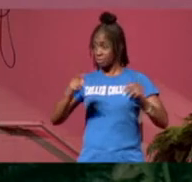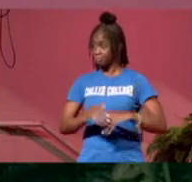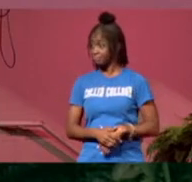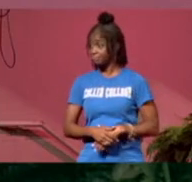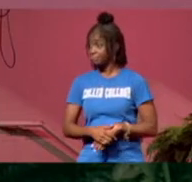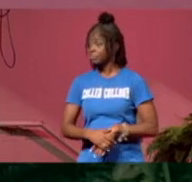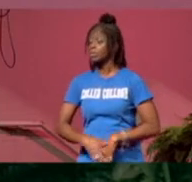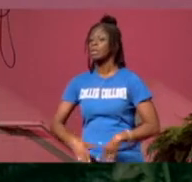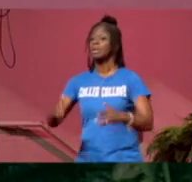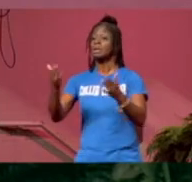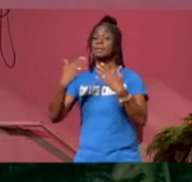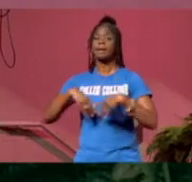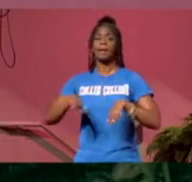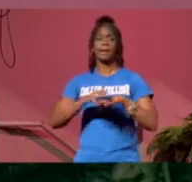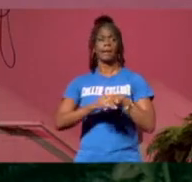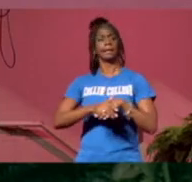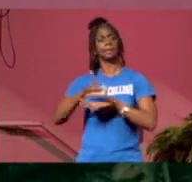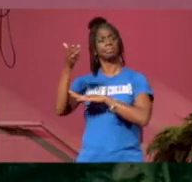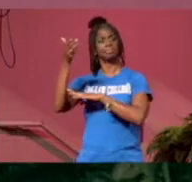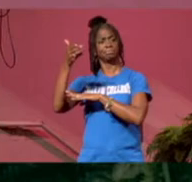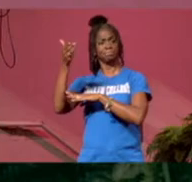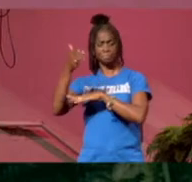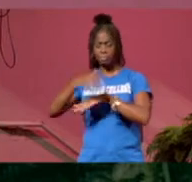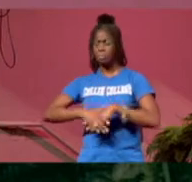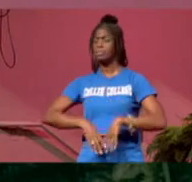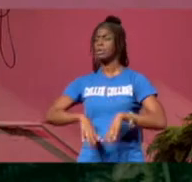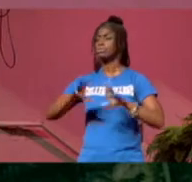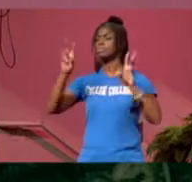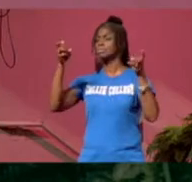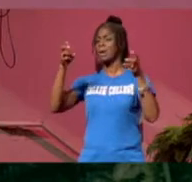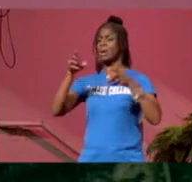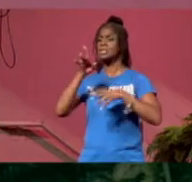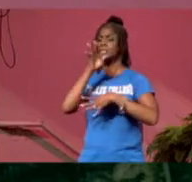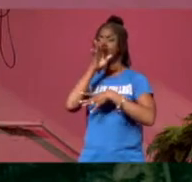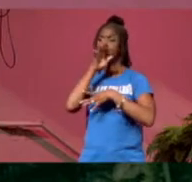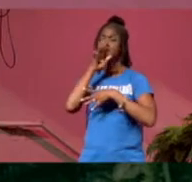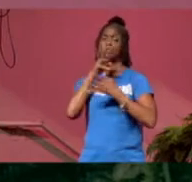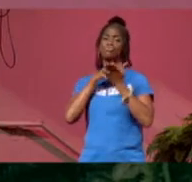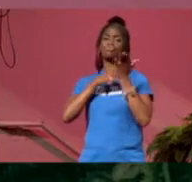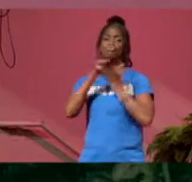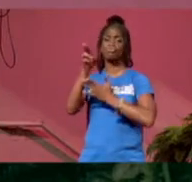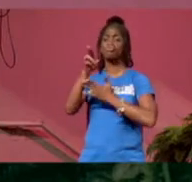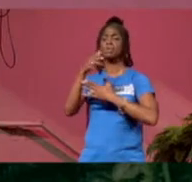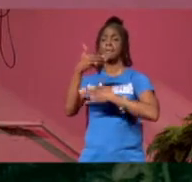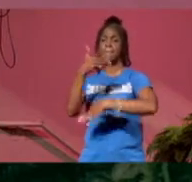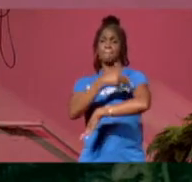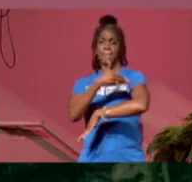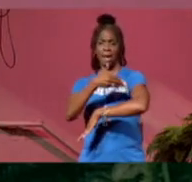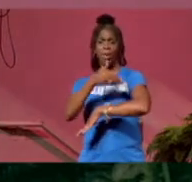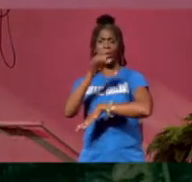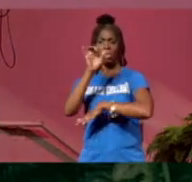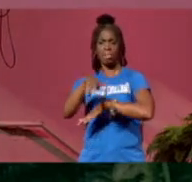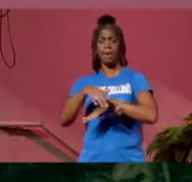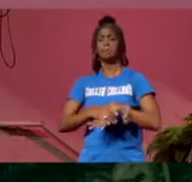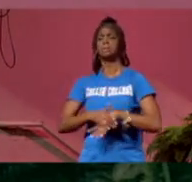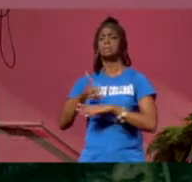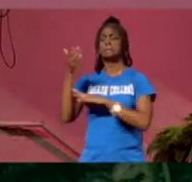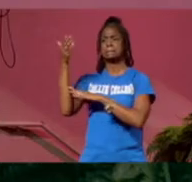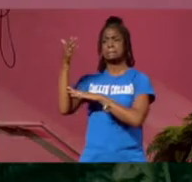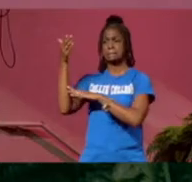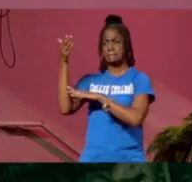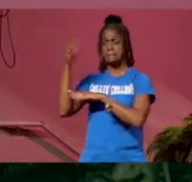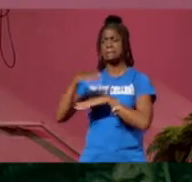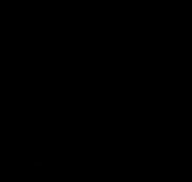Speaking truth to power, a candid conversation. We're asking that you join your Dallas County Judiciary at the Truth to Power